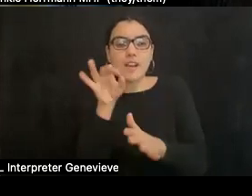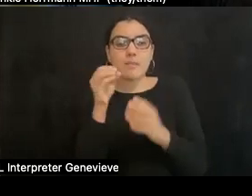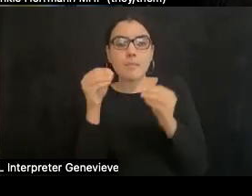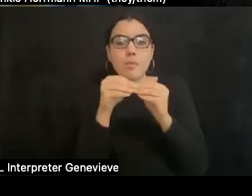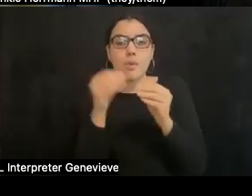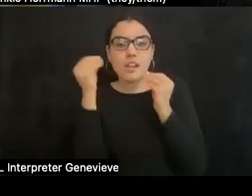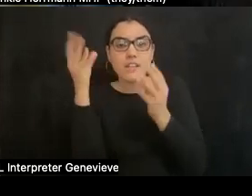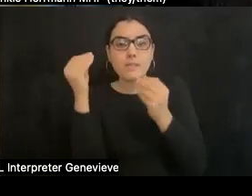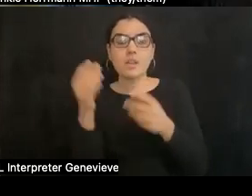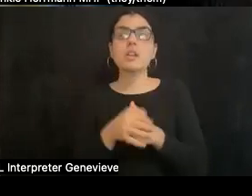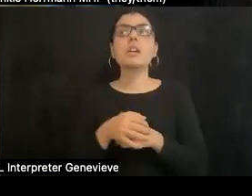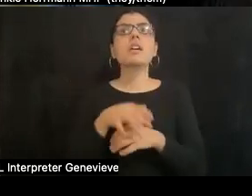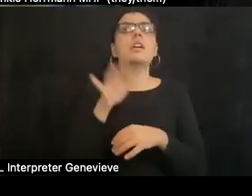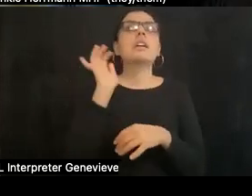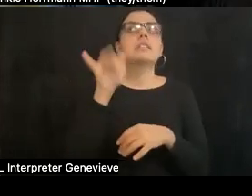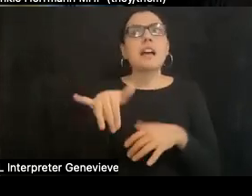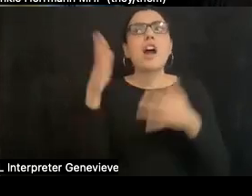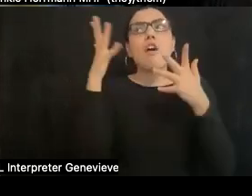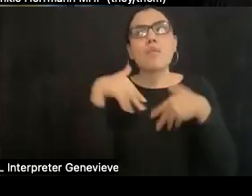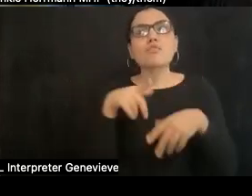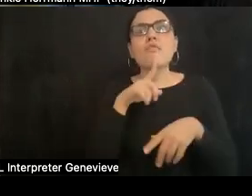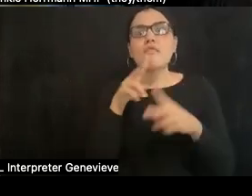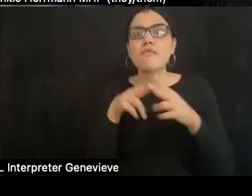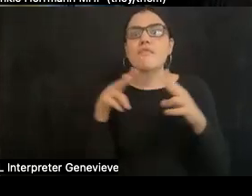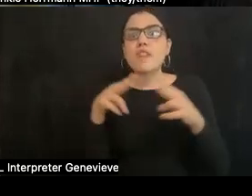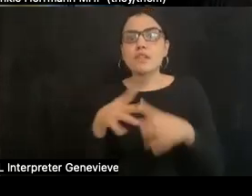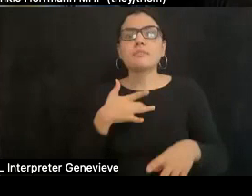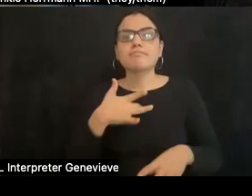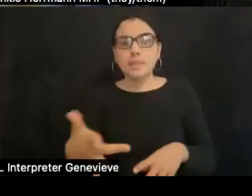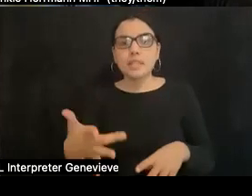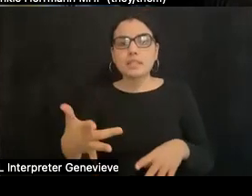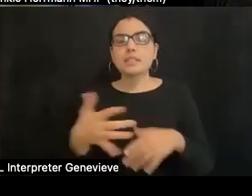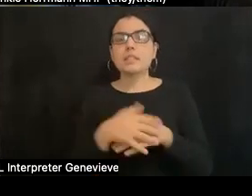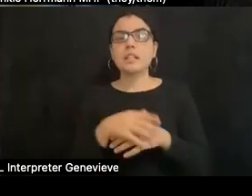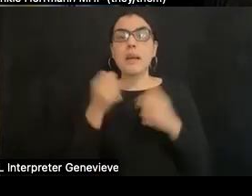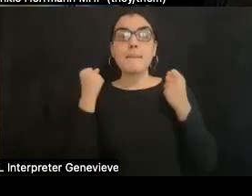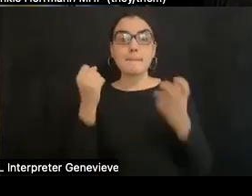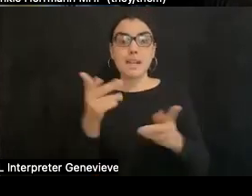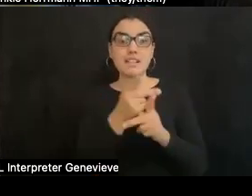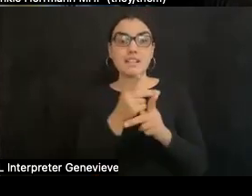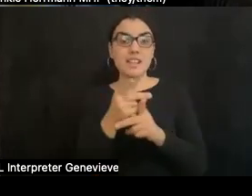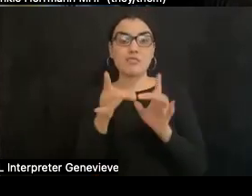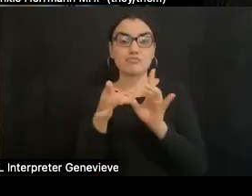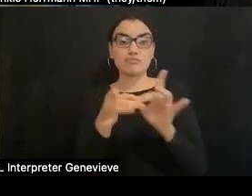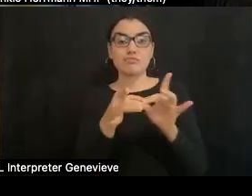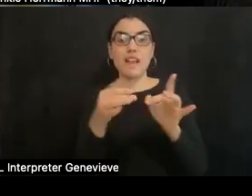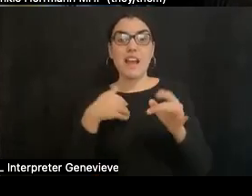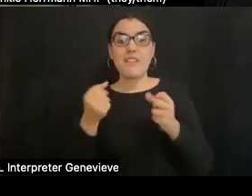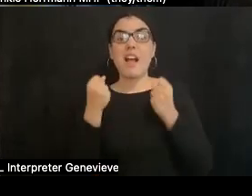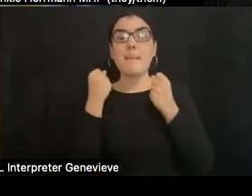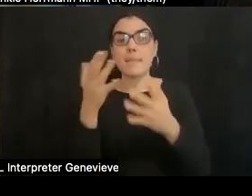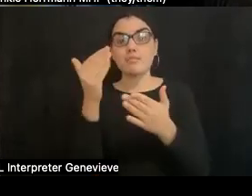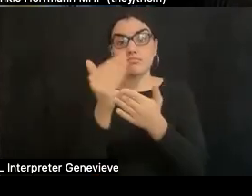also is unfortunately super common. So a lot of the care coordinators have very high caseloads